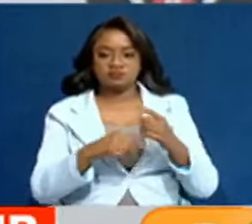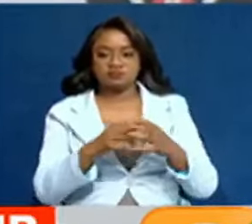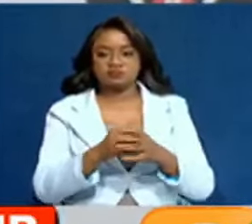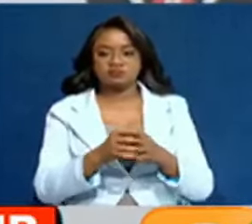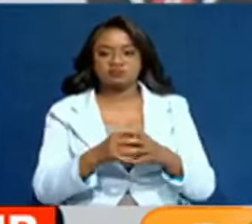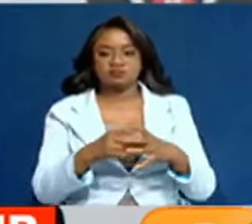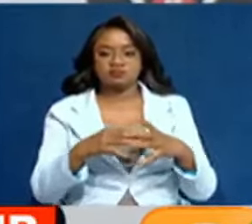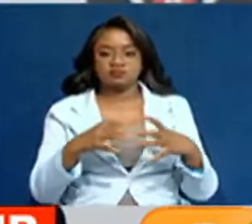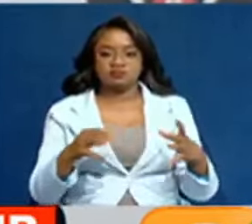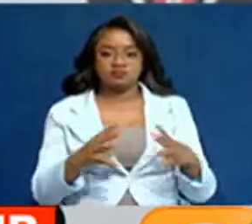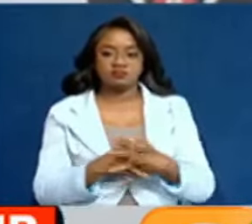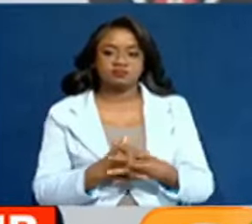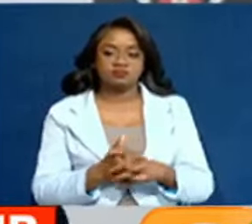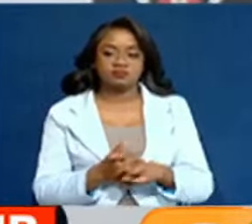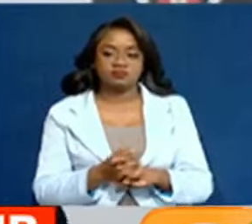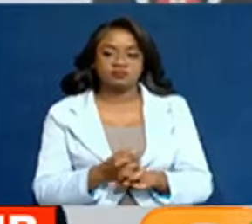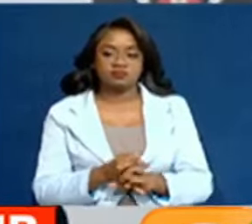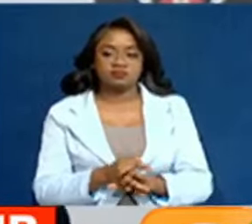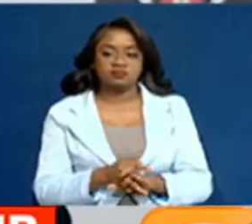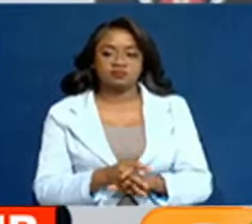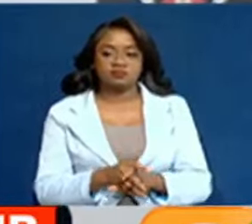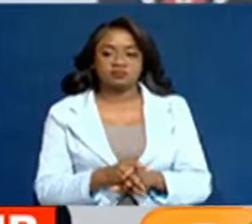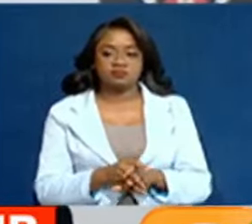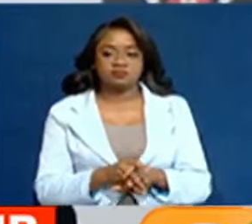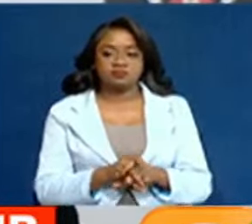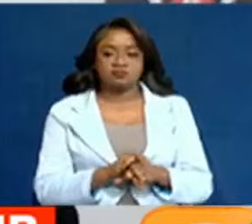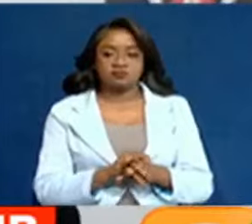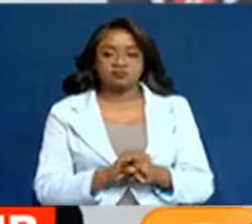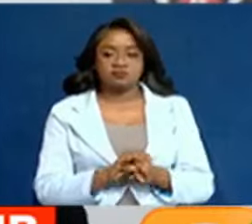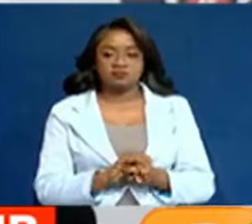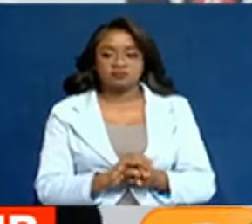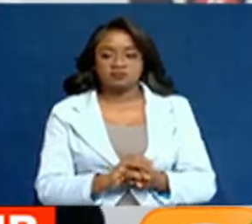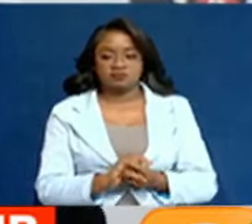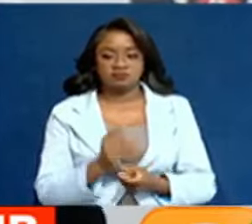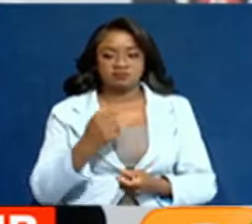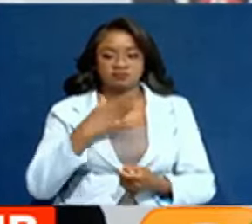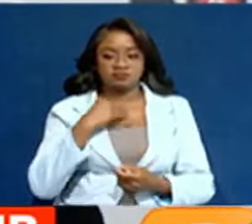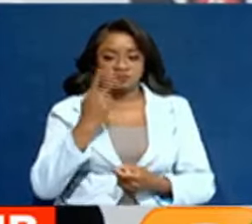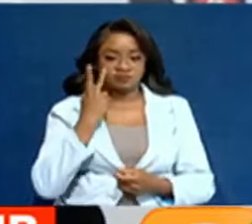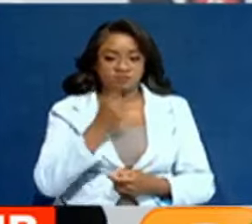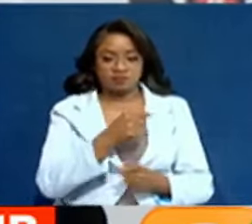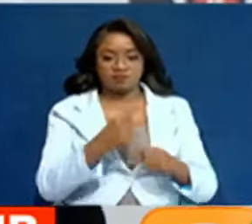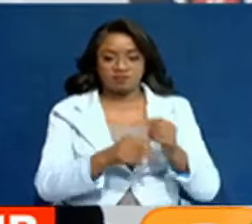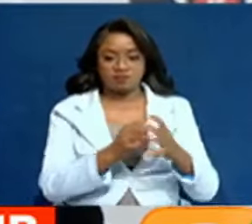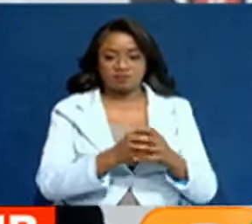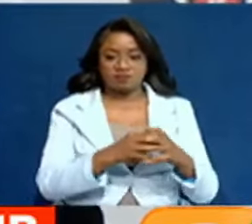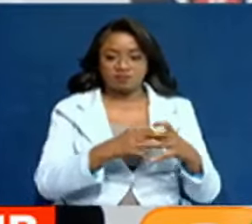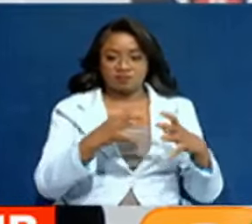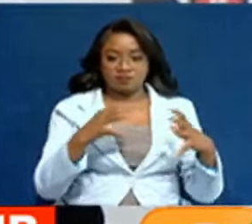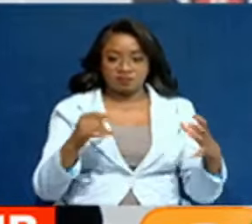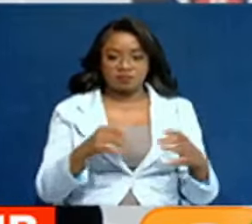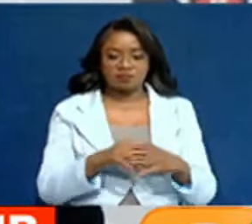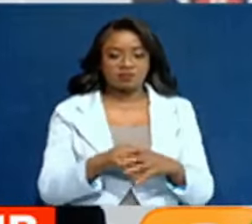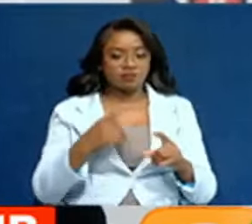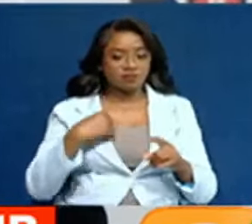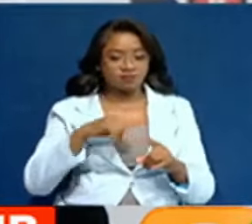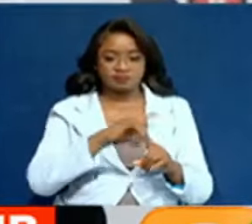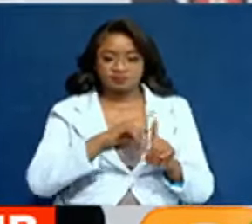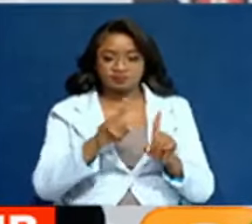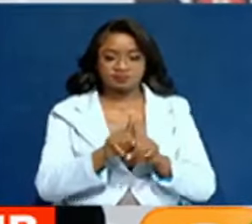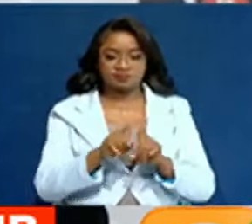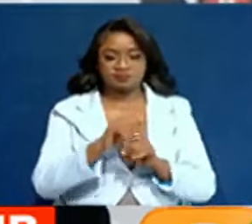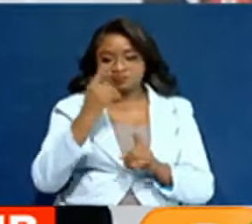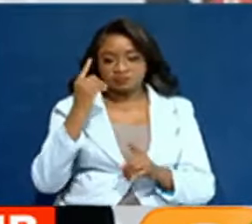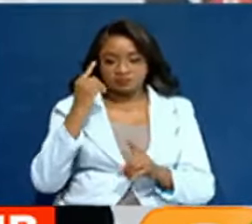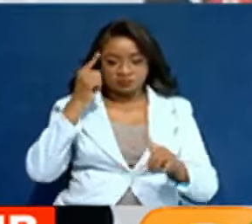as my host here said, his dream is to see this grow. So with Viutravel, we are also sharing the same dream. We want one day to be bringing